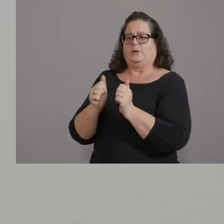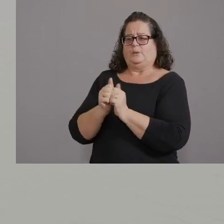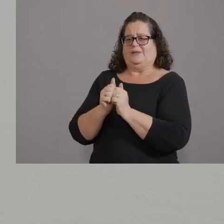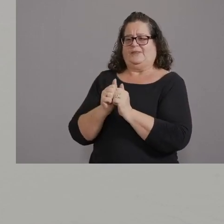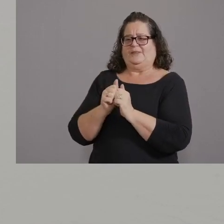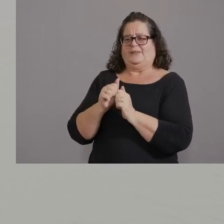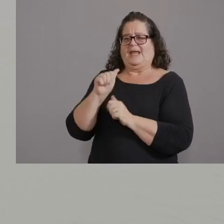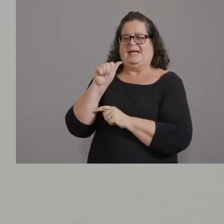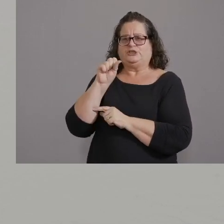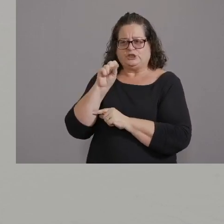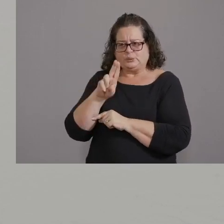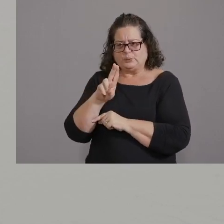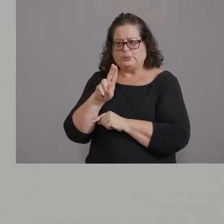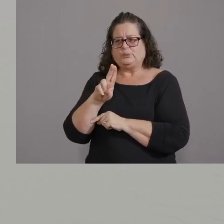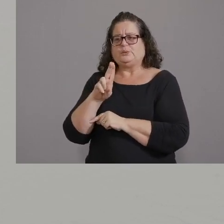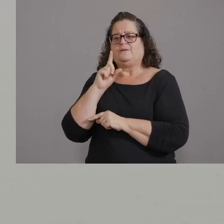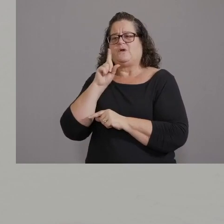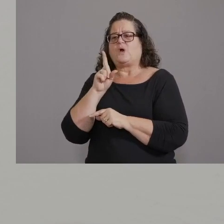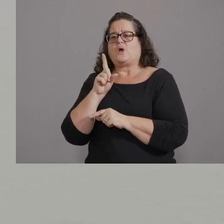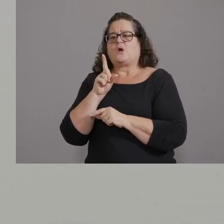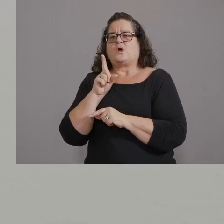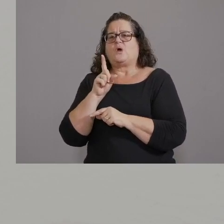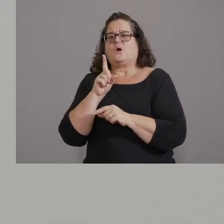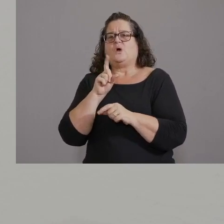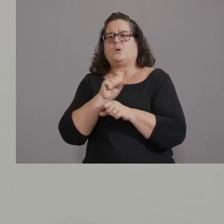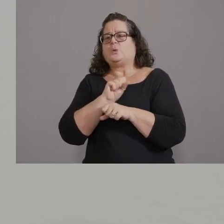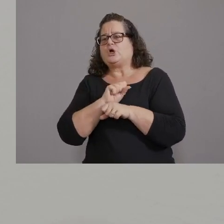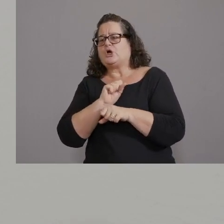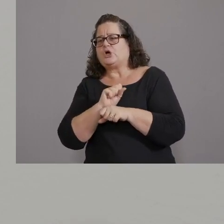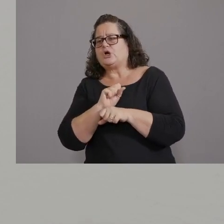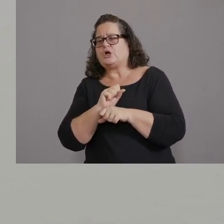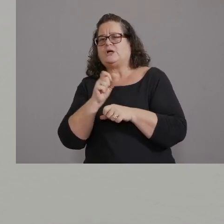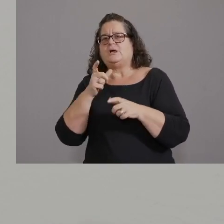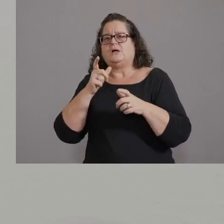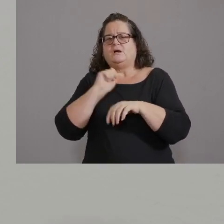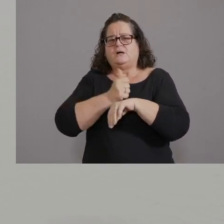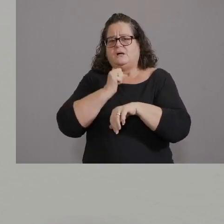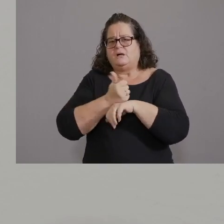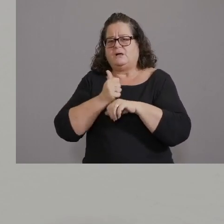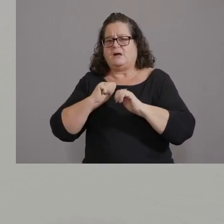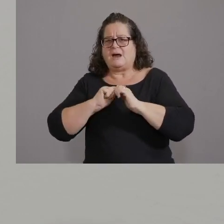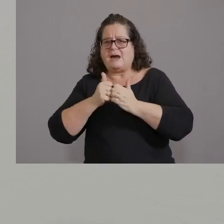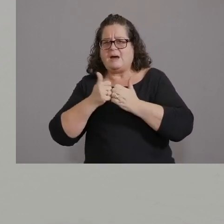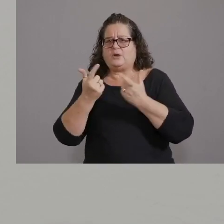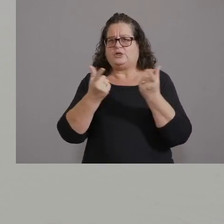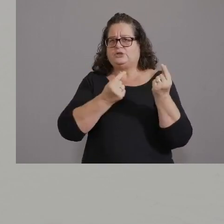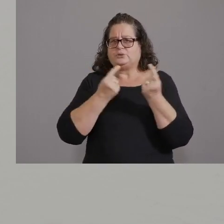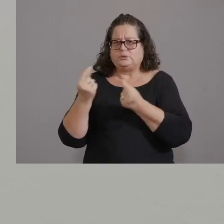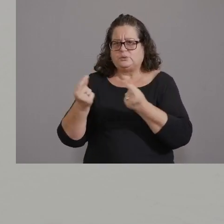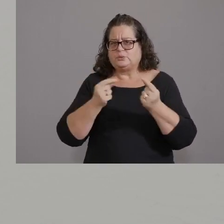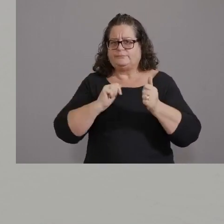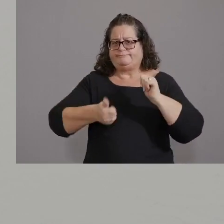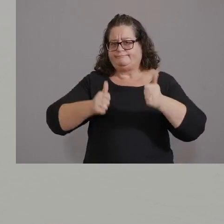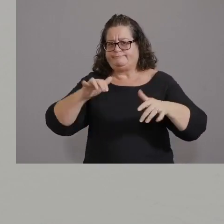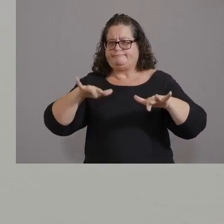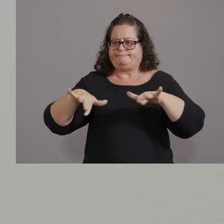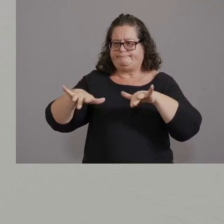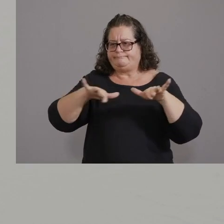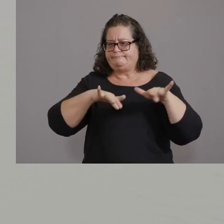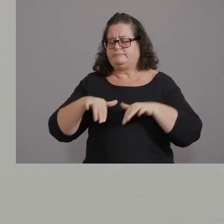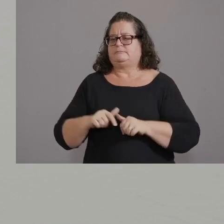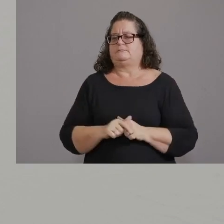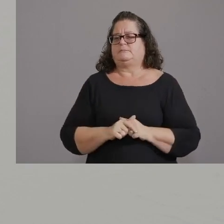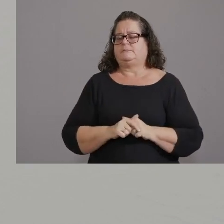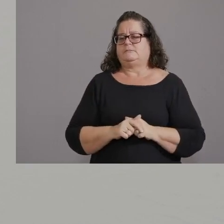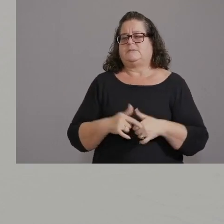and the logistics for those sites. We have that for State Farm. We're still working with ASU on what the Phoenix Municipal Stadium